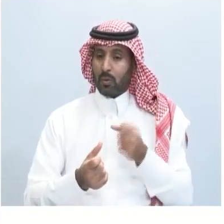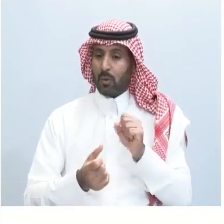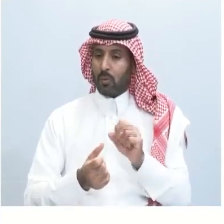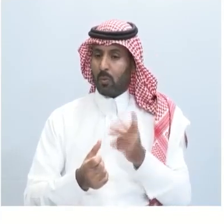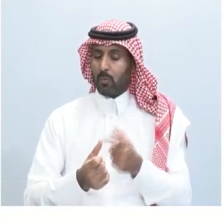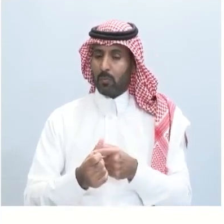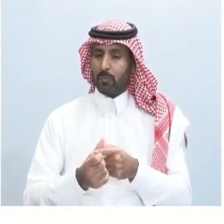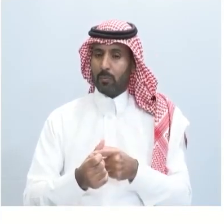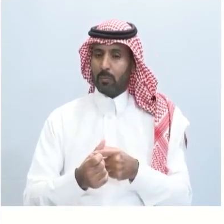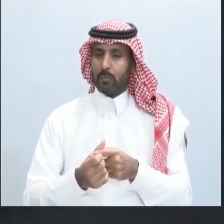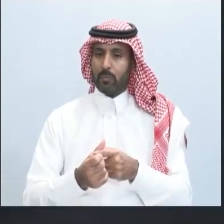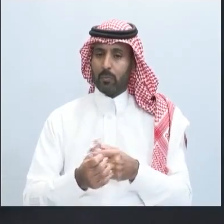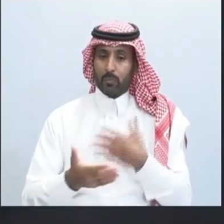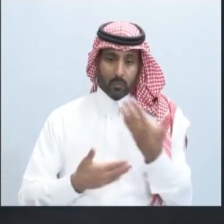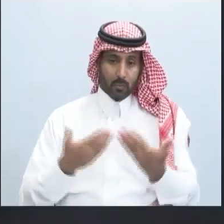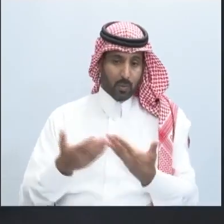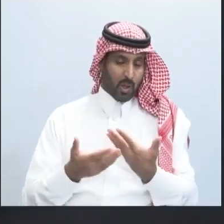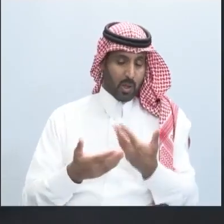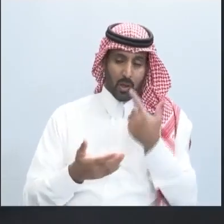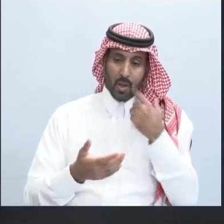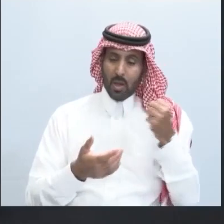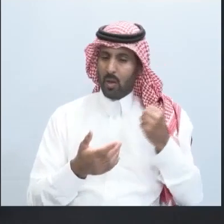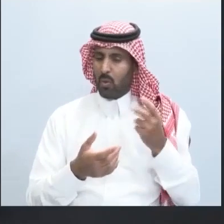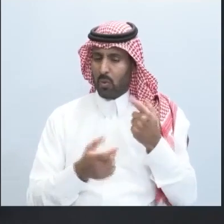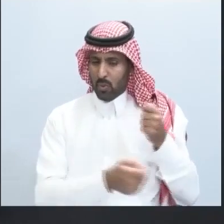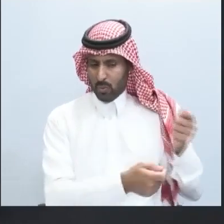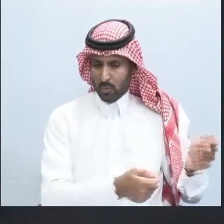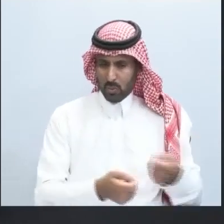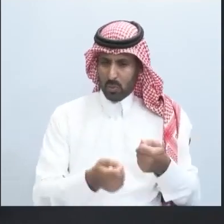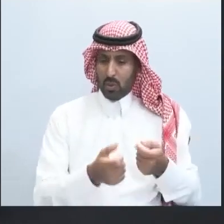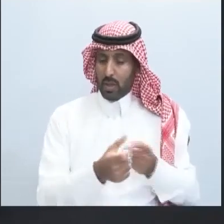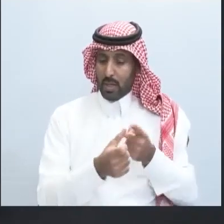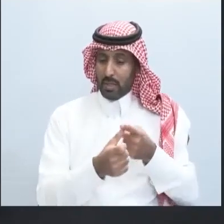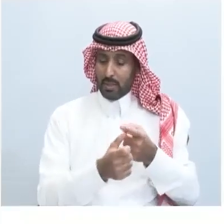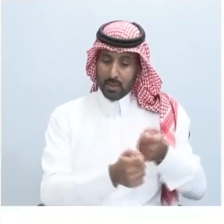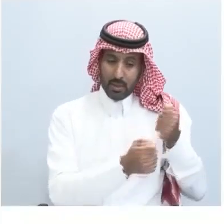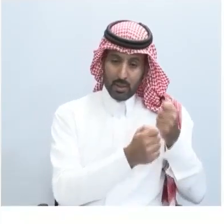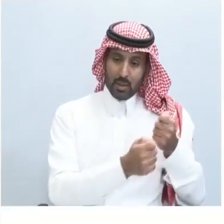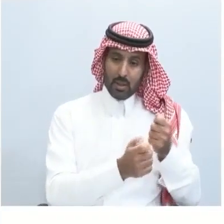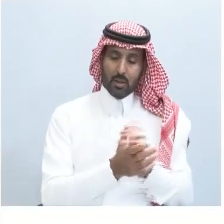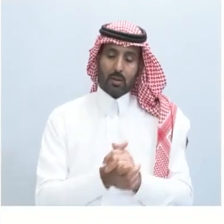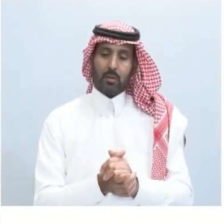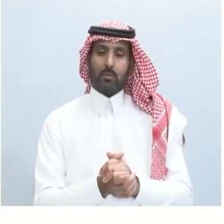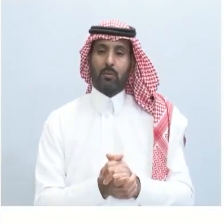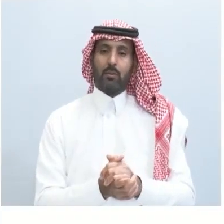equipment during playing. So what do they use? I think this is an easy one. Players use